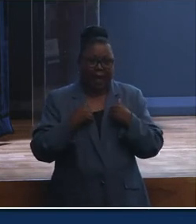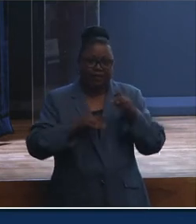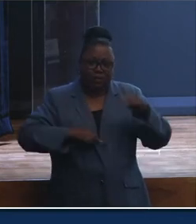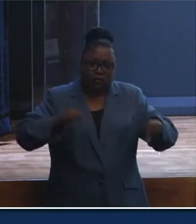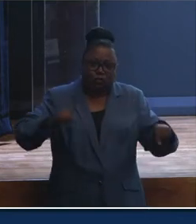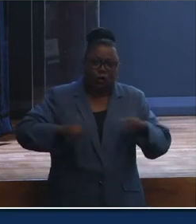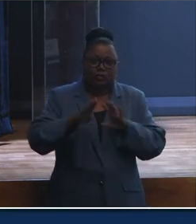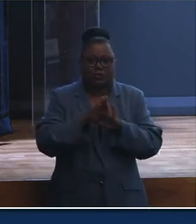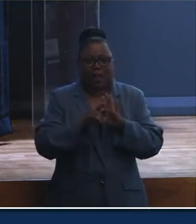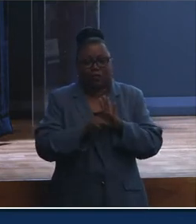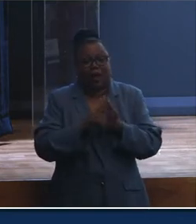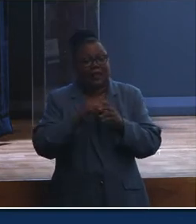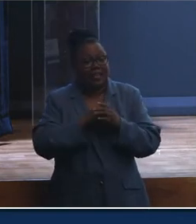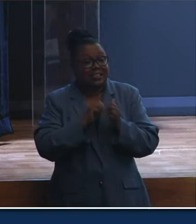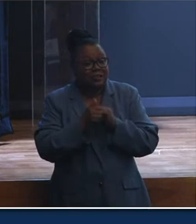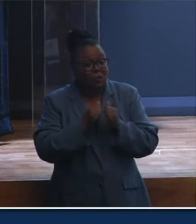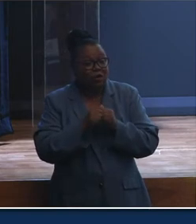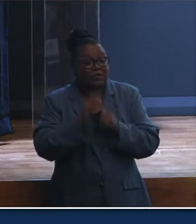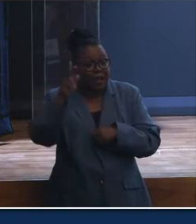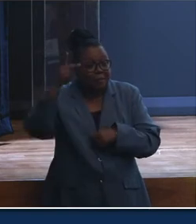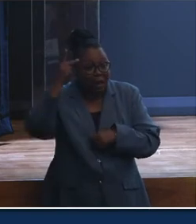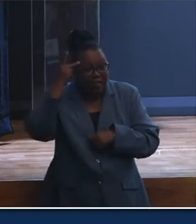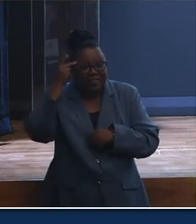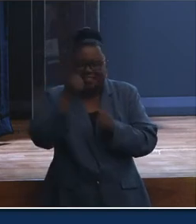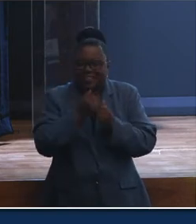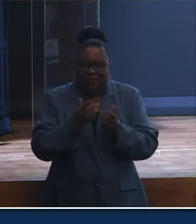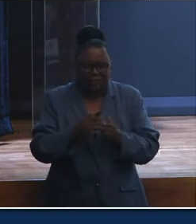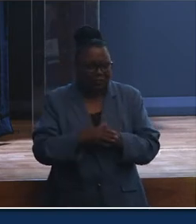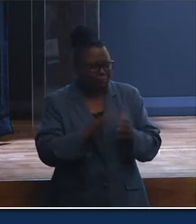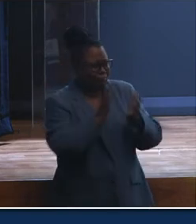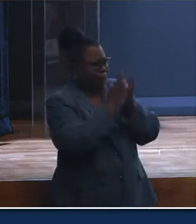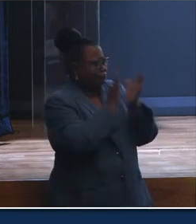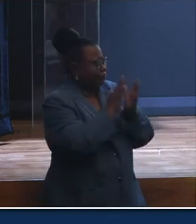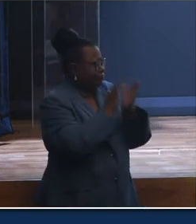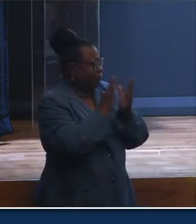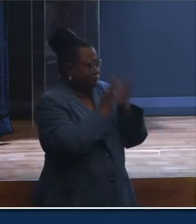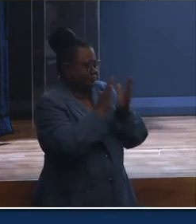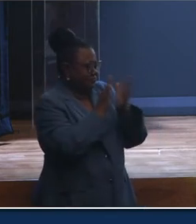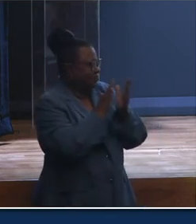diverse background in sports, in politics, in everything. Yeah.